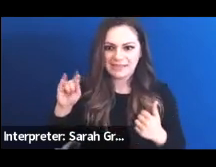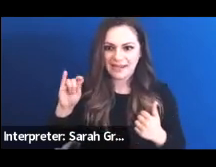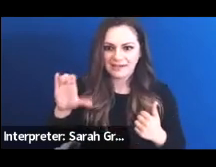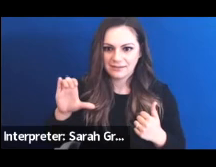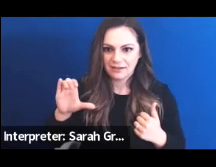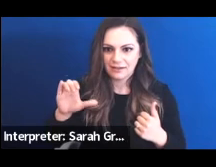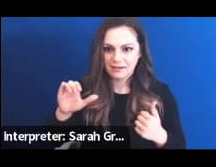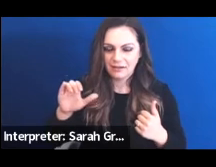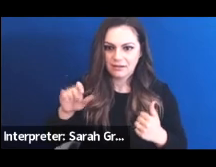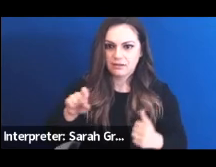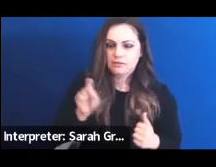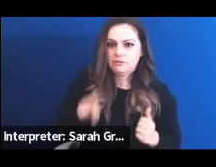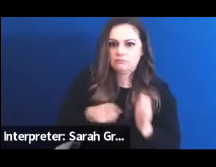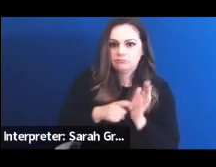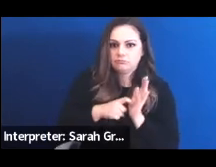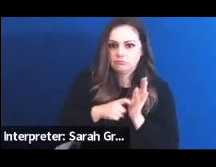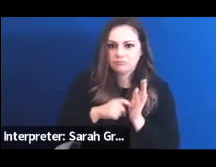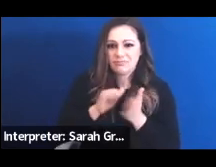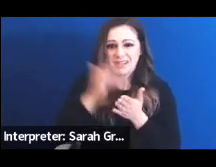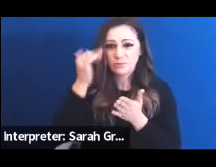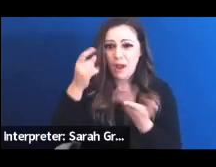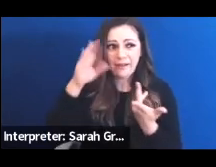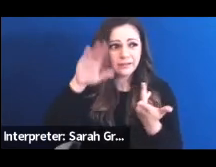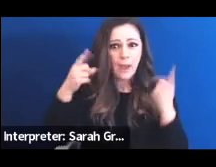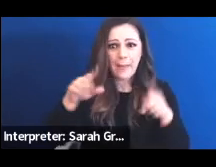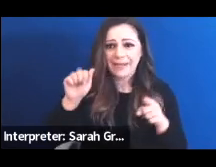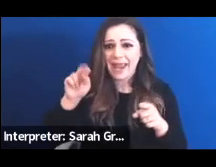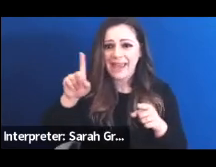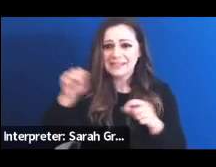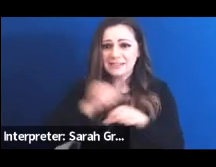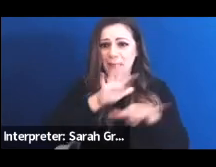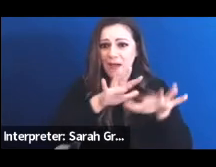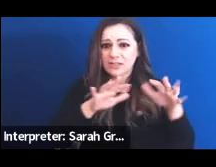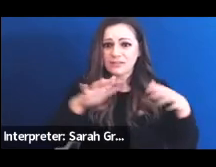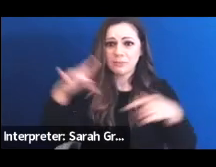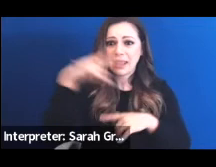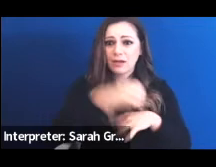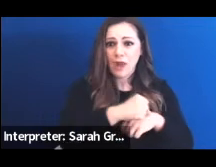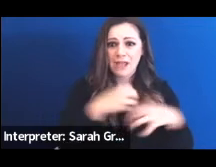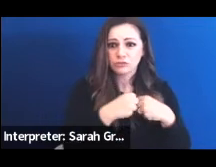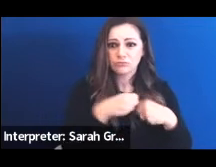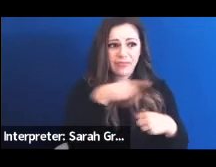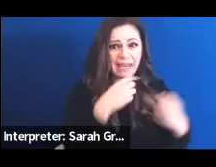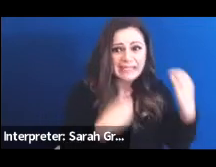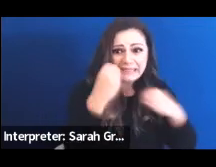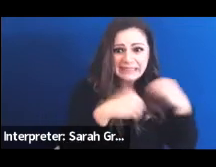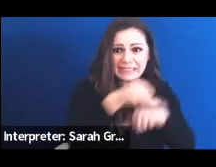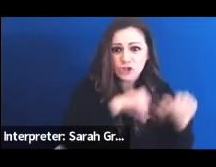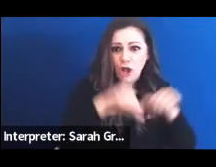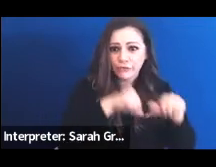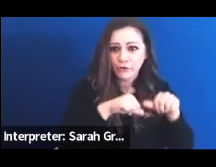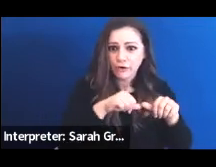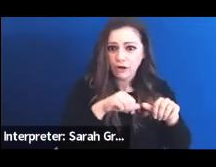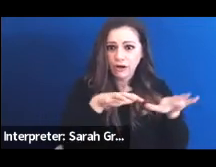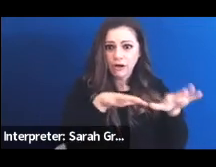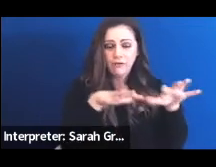Mountains, eat their dead colleagues because of the need for food, okay? Now, when we're talking about acute conditions